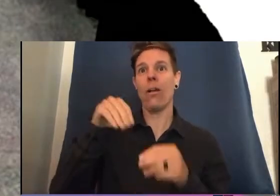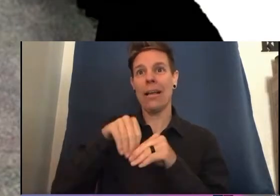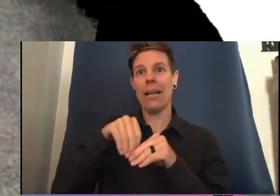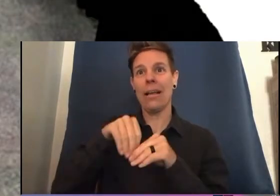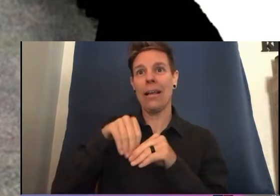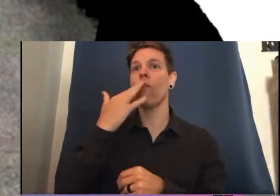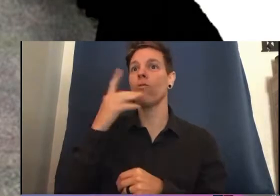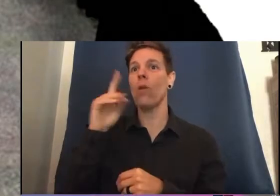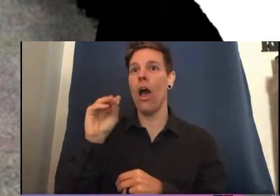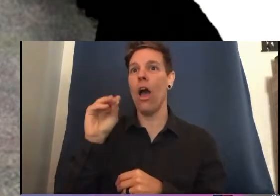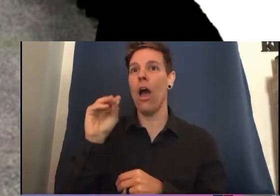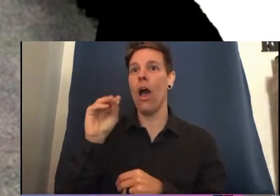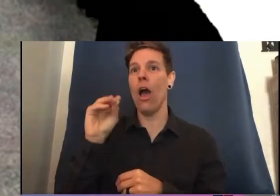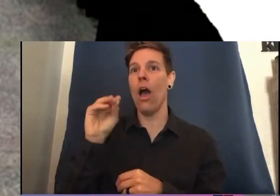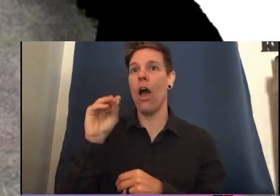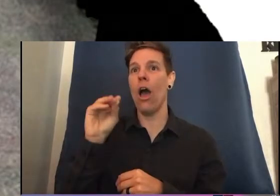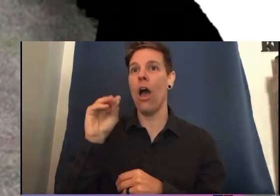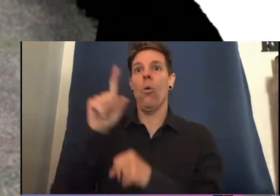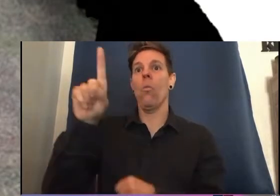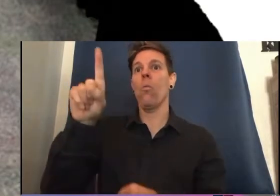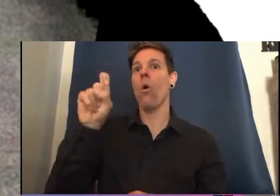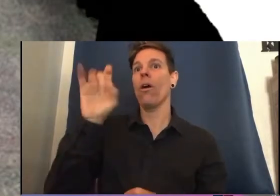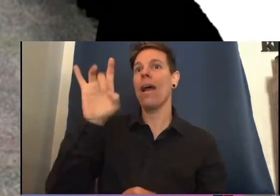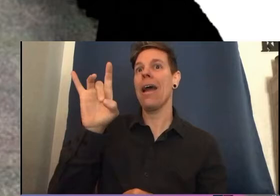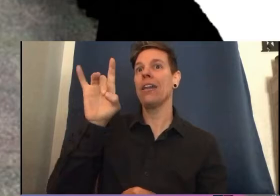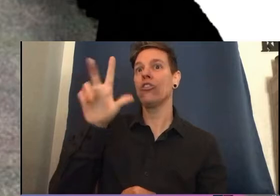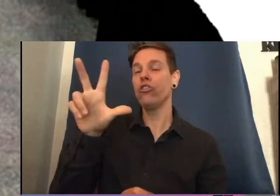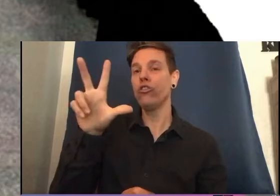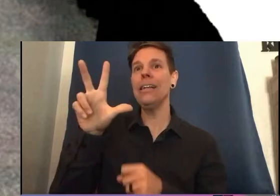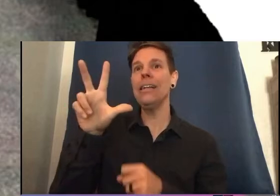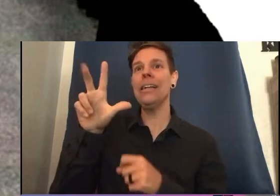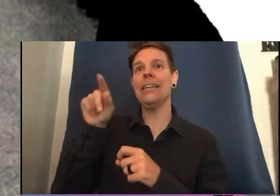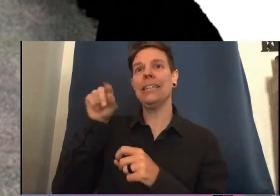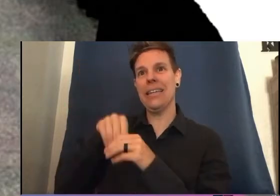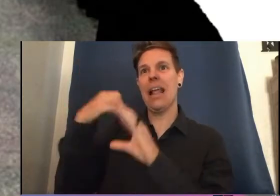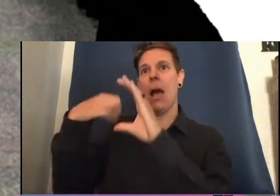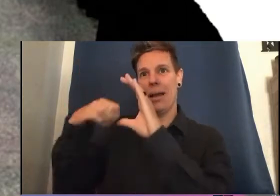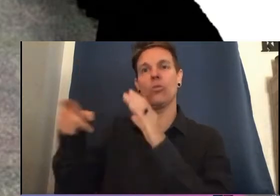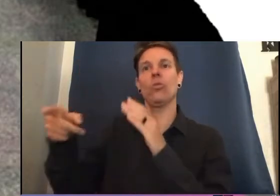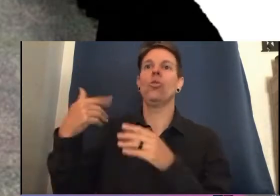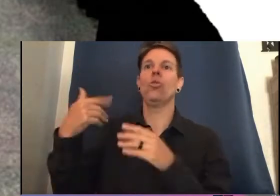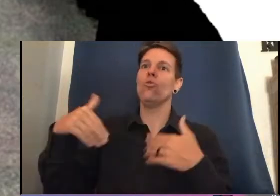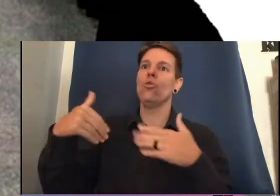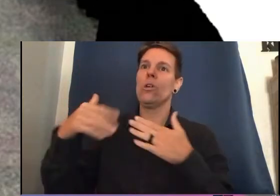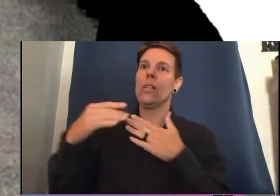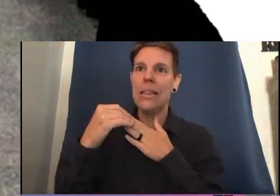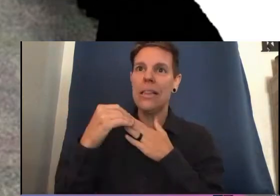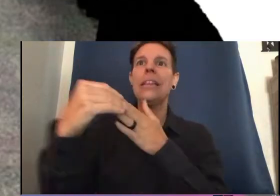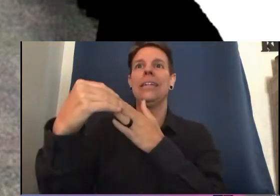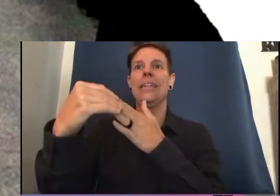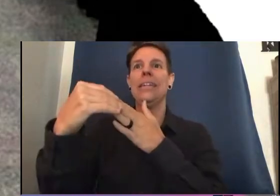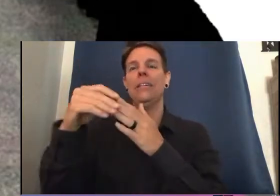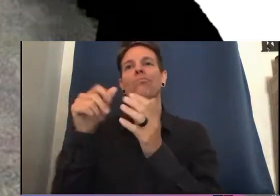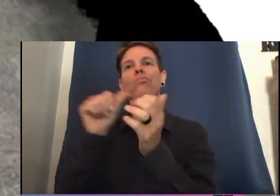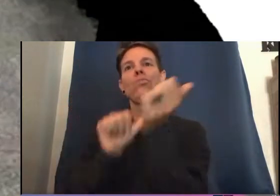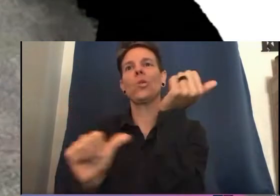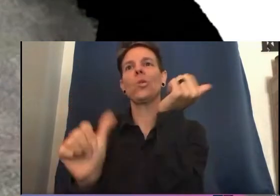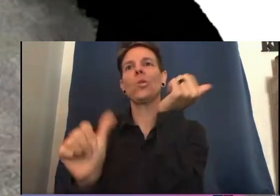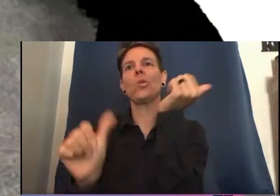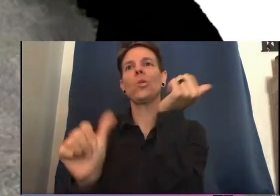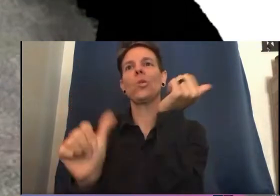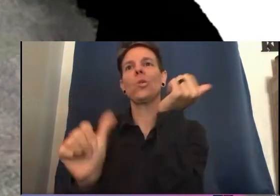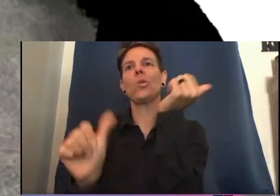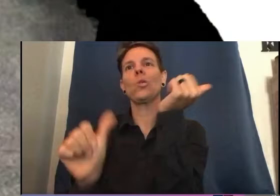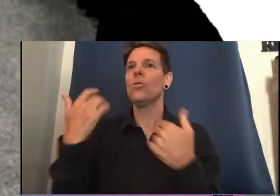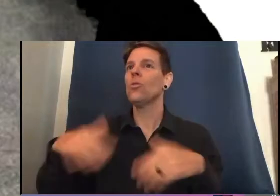183 El Paso County residents died by suicide, and thousands of their friends and family were forever changed by these